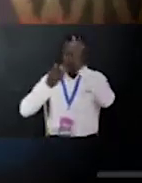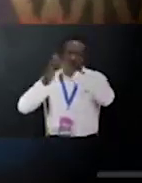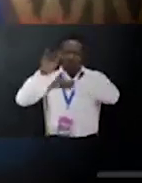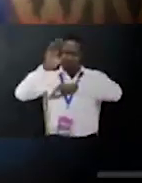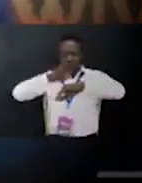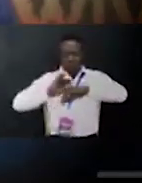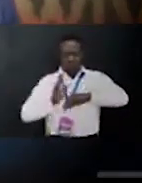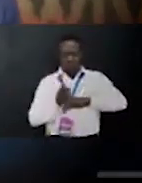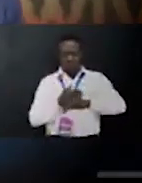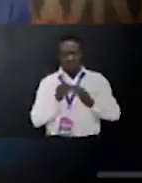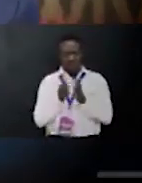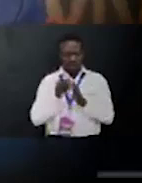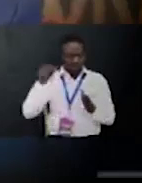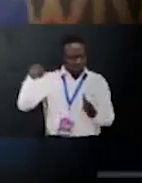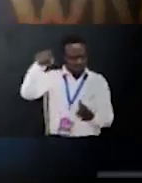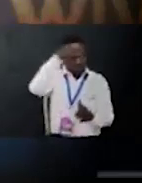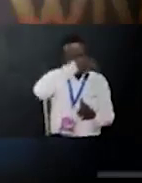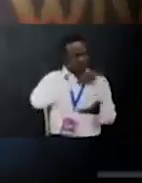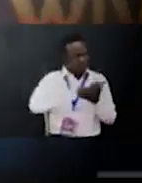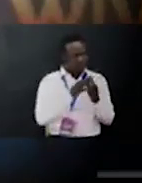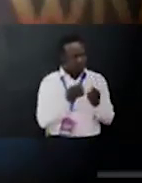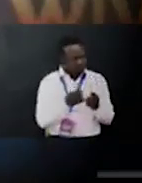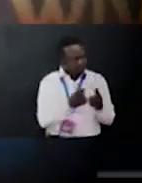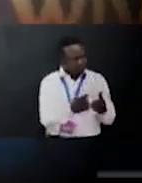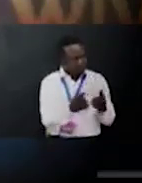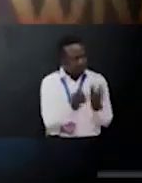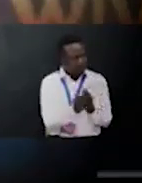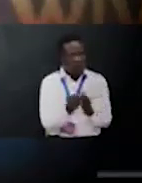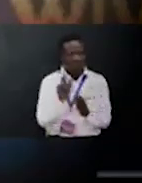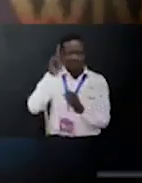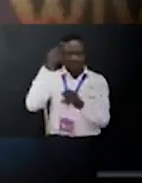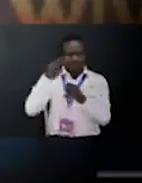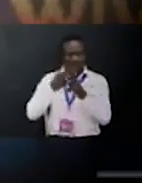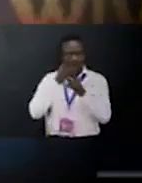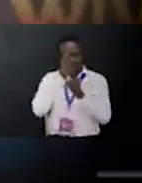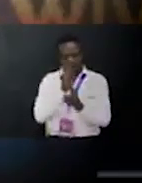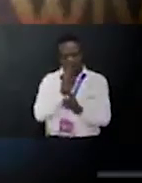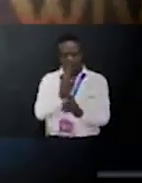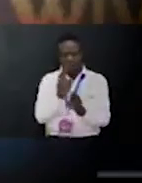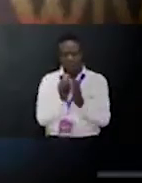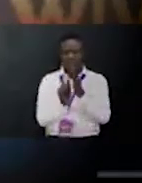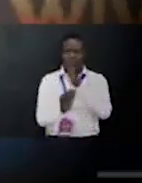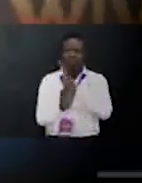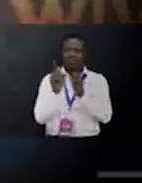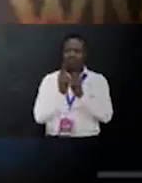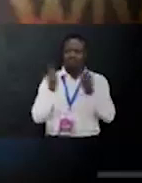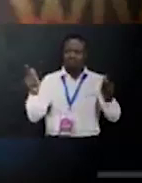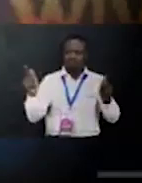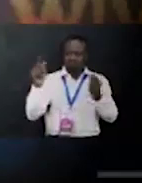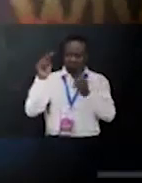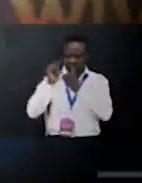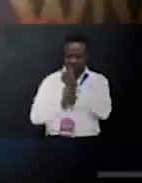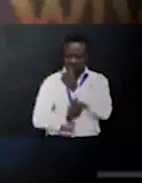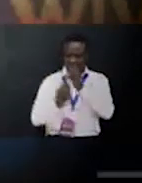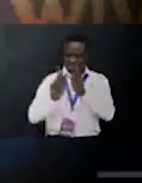He will honor His name. The channel through whom the greatness of God will be revealed to the world and